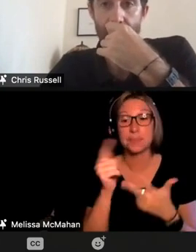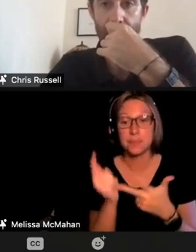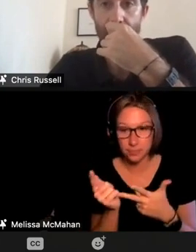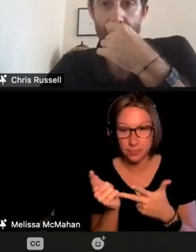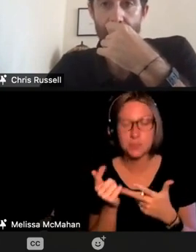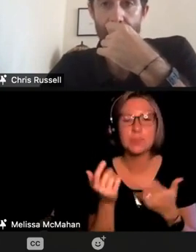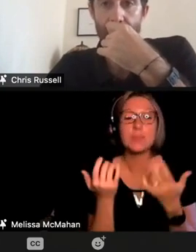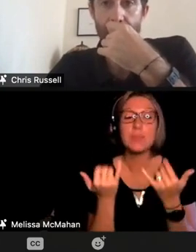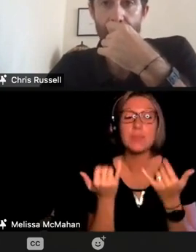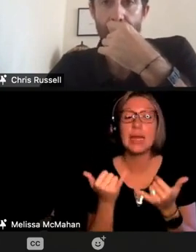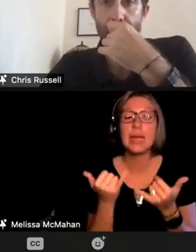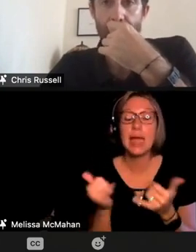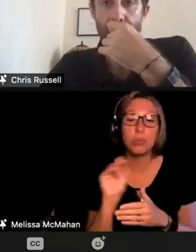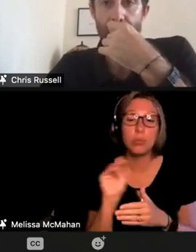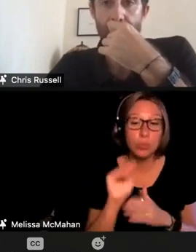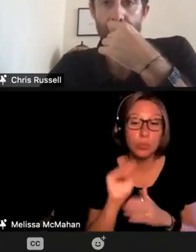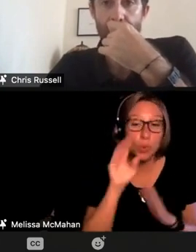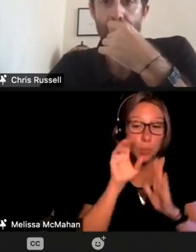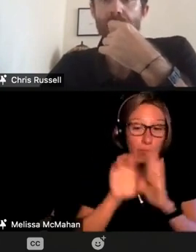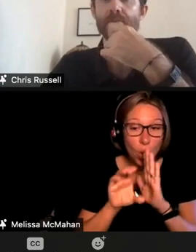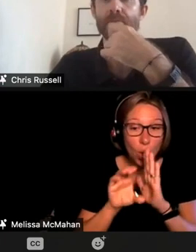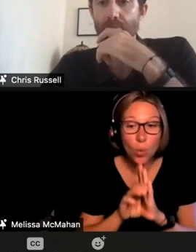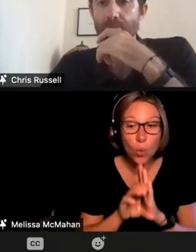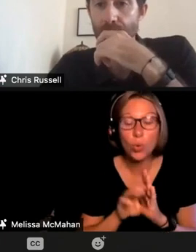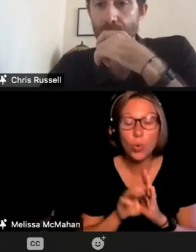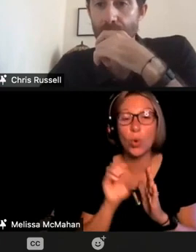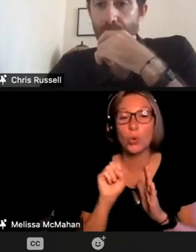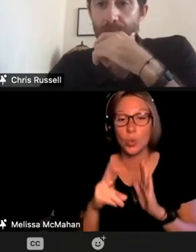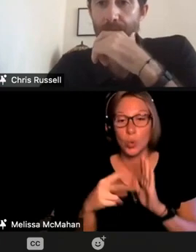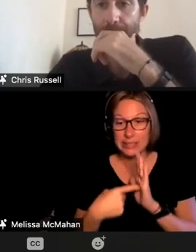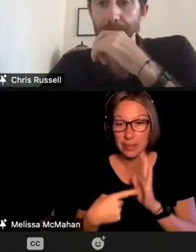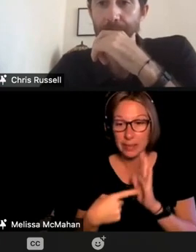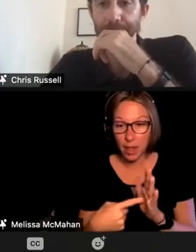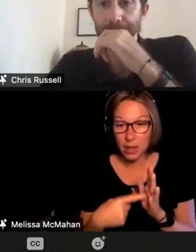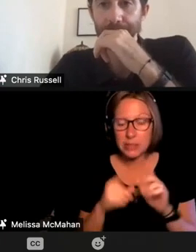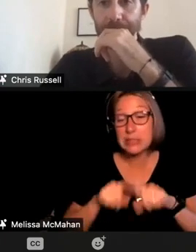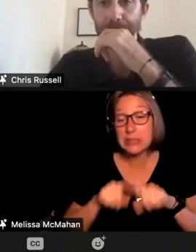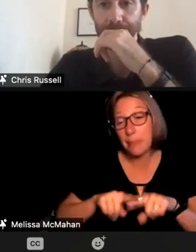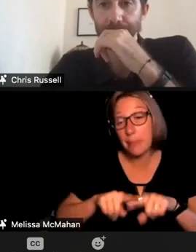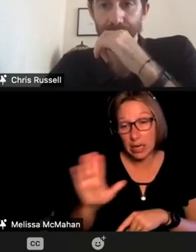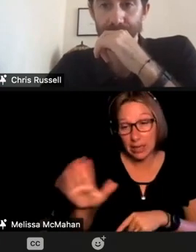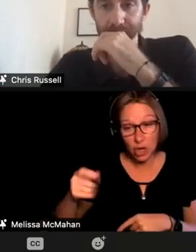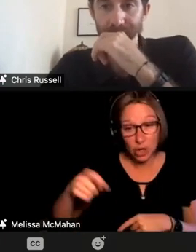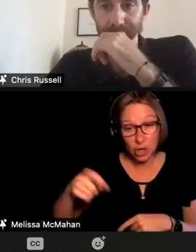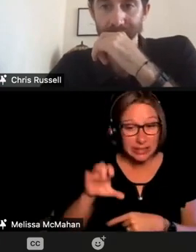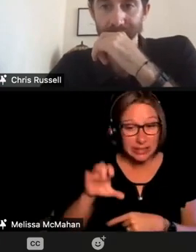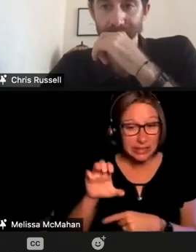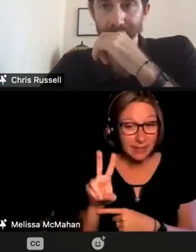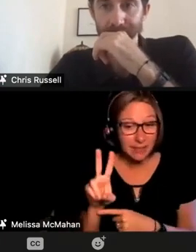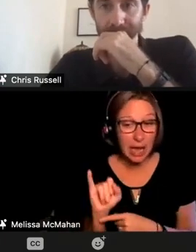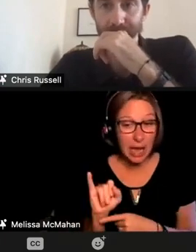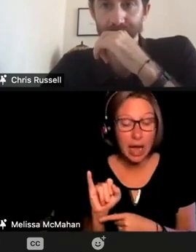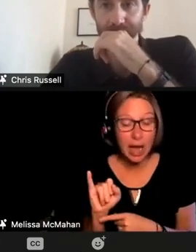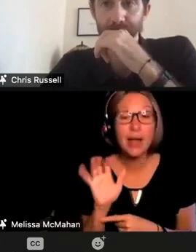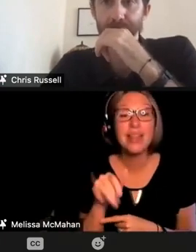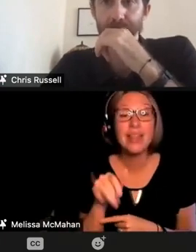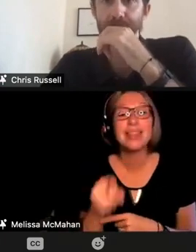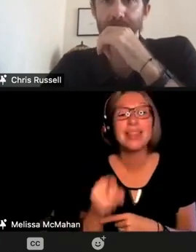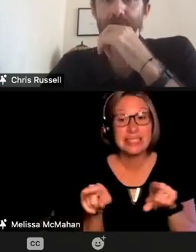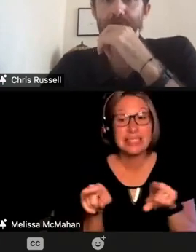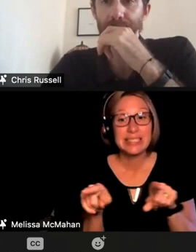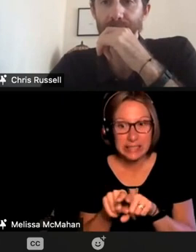putting in photos or picture symbols, depending on what the child needs in regards to CVI. And this is the same place where some